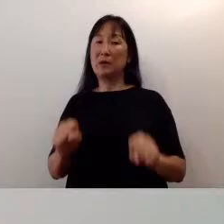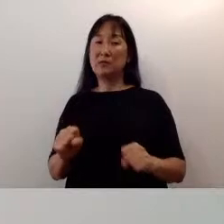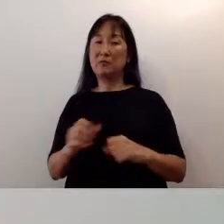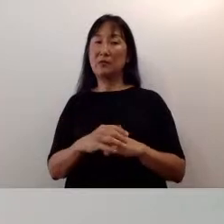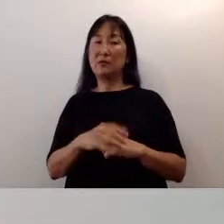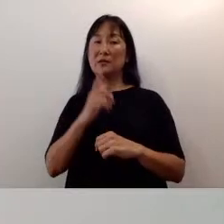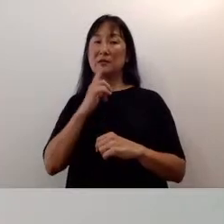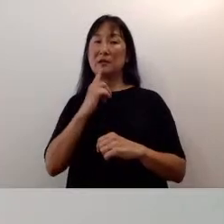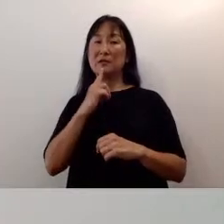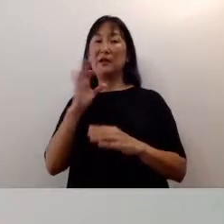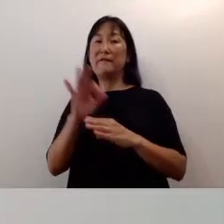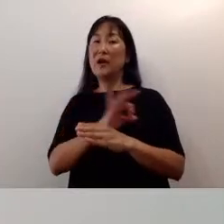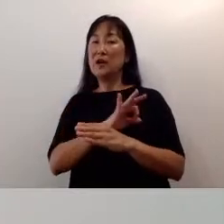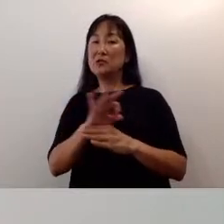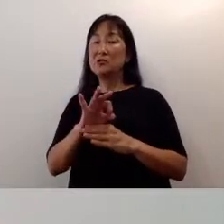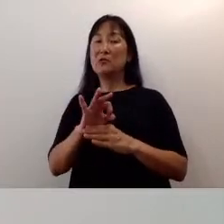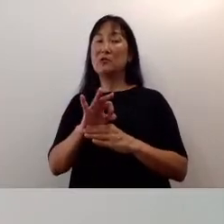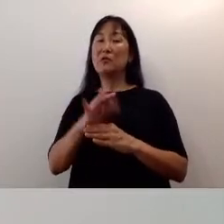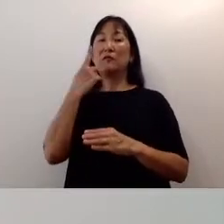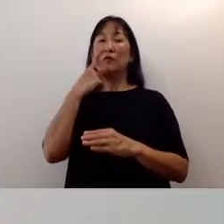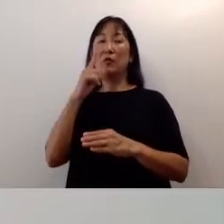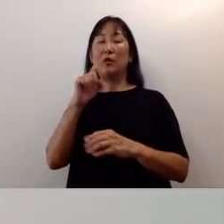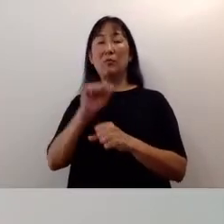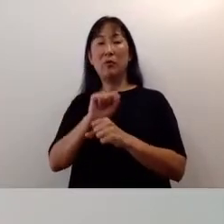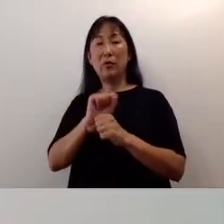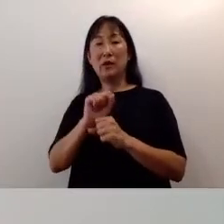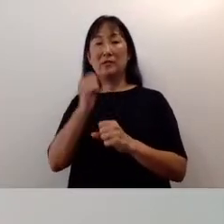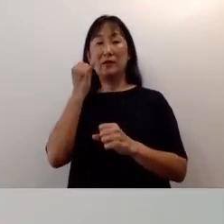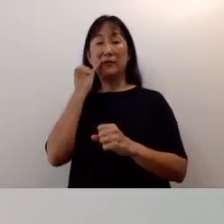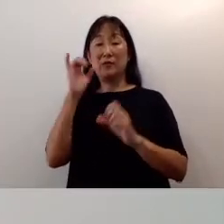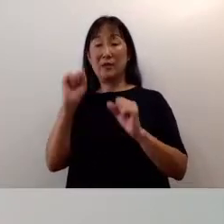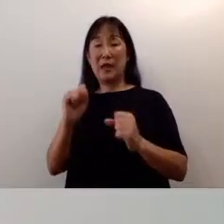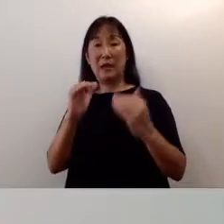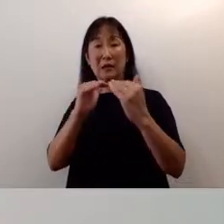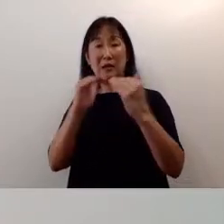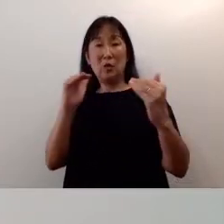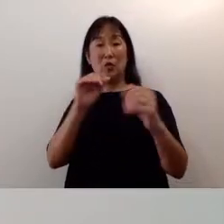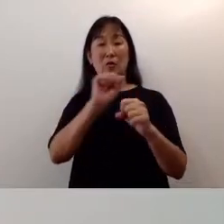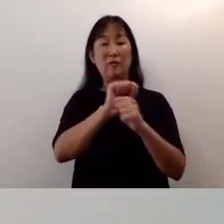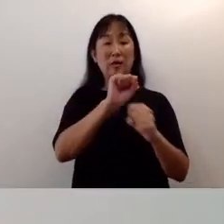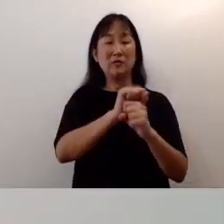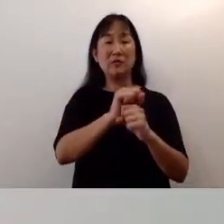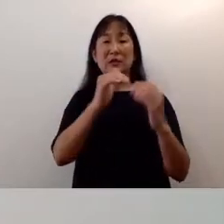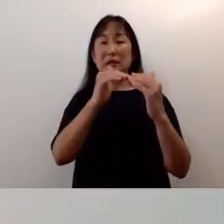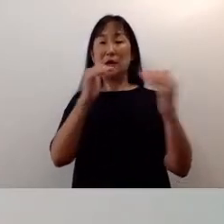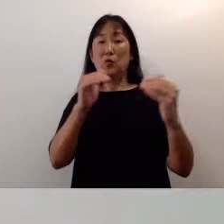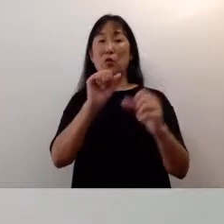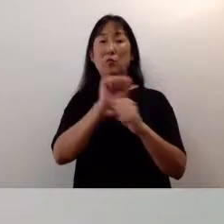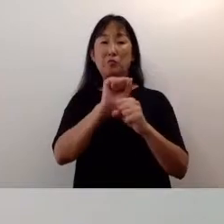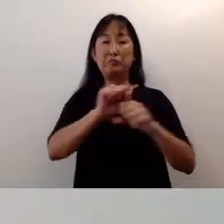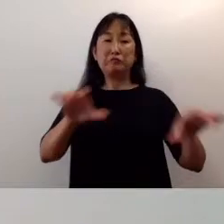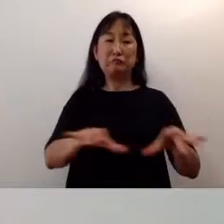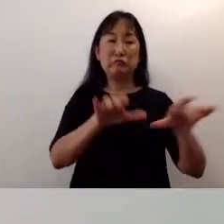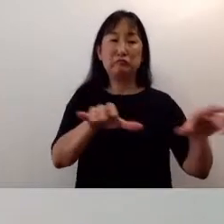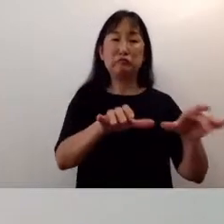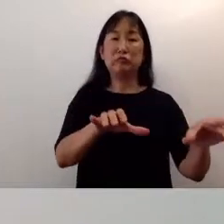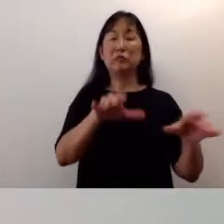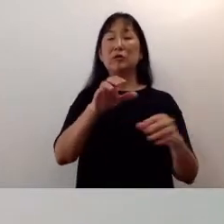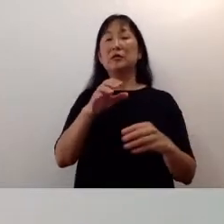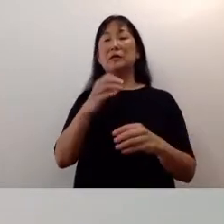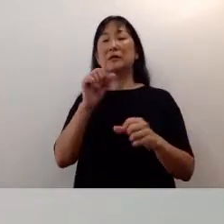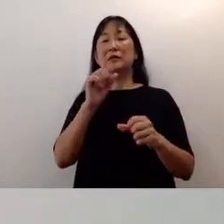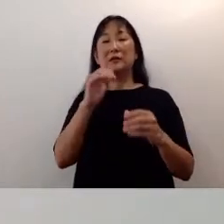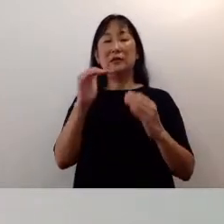quote, functional and for employees who can be as functional and productive as when in the workplace with sufficient access to